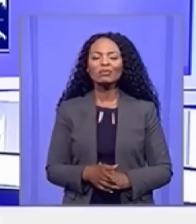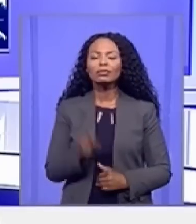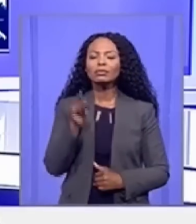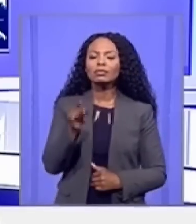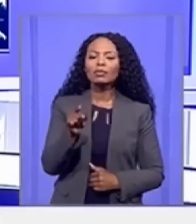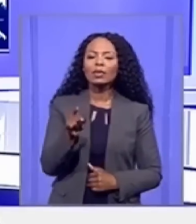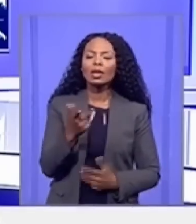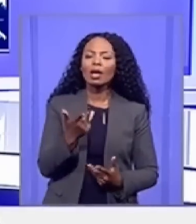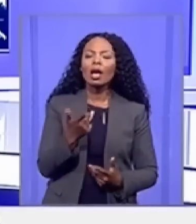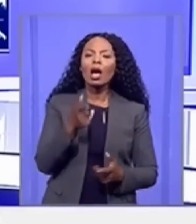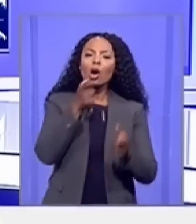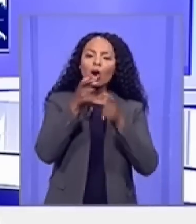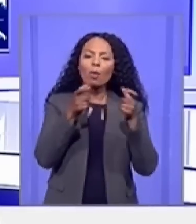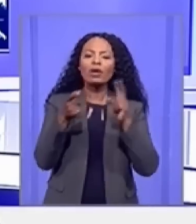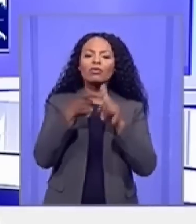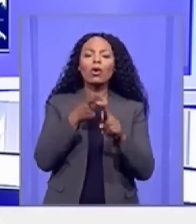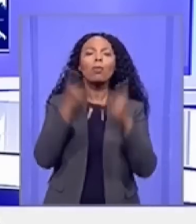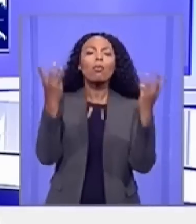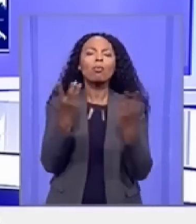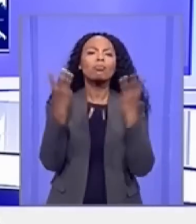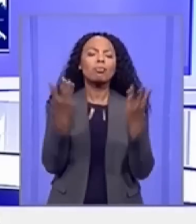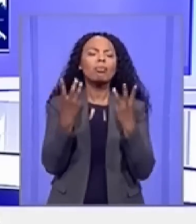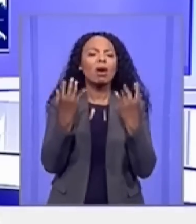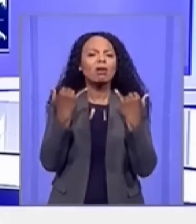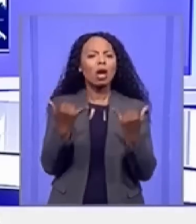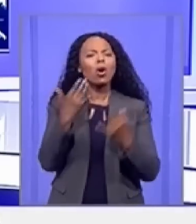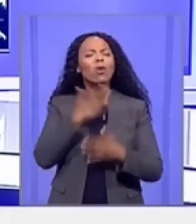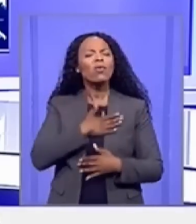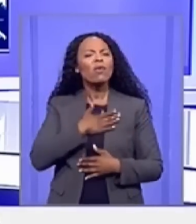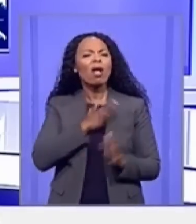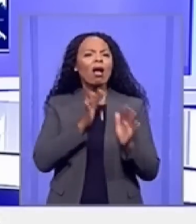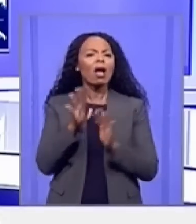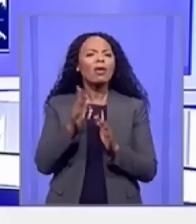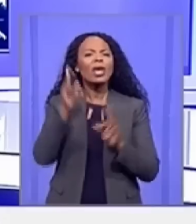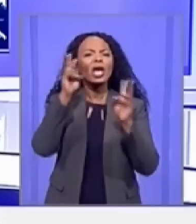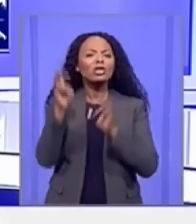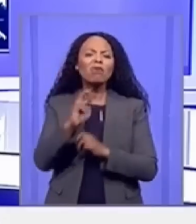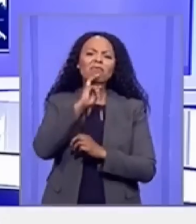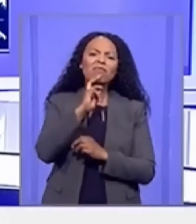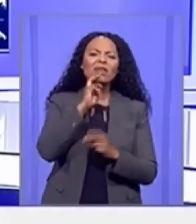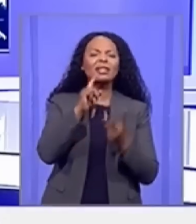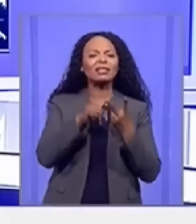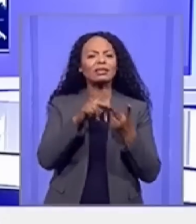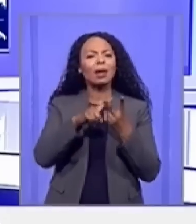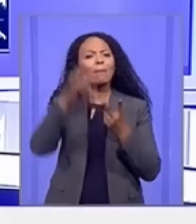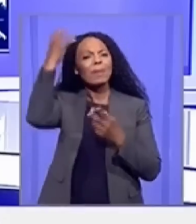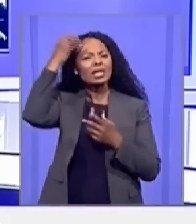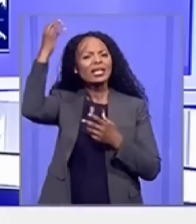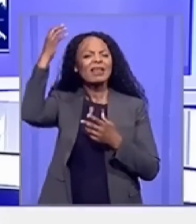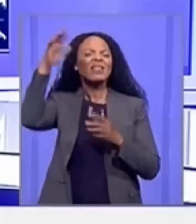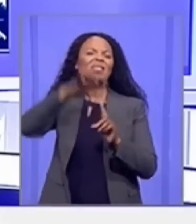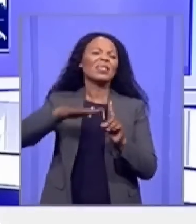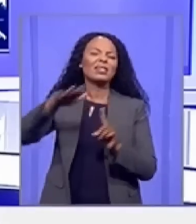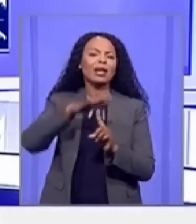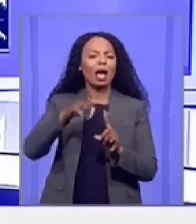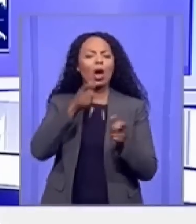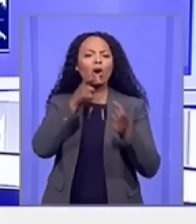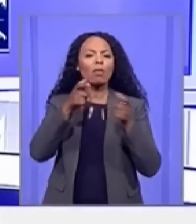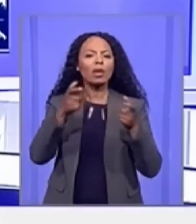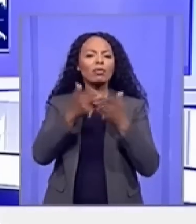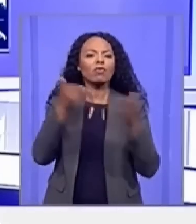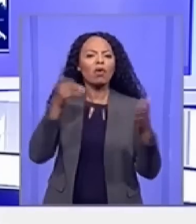kopa maikutlo a setšhaba gore na ebe ba na le tsebo e kae ka marena le borena mohlomong re ka utlwa hanyenyana gore na maikutlo a bona a ile a reng